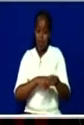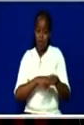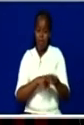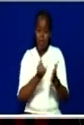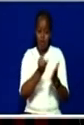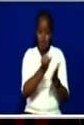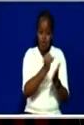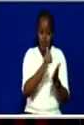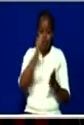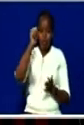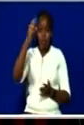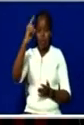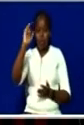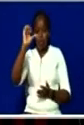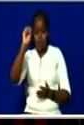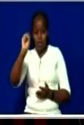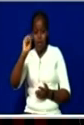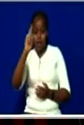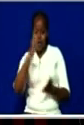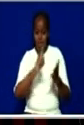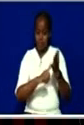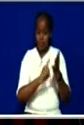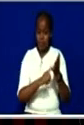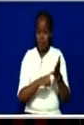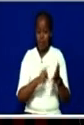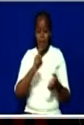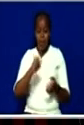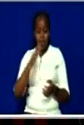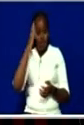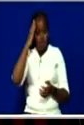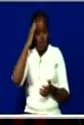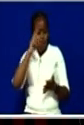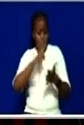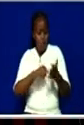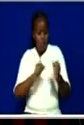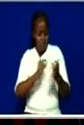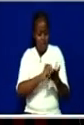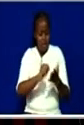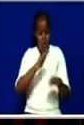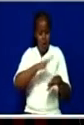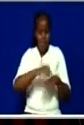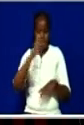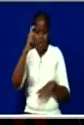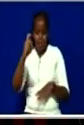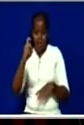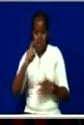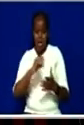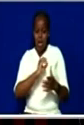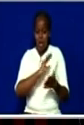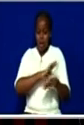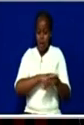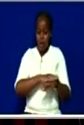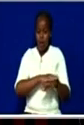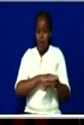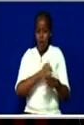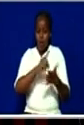your axis, the first thing that you need to know is what do I write on the x-axis? Of course, you'll be guided in the question. And what